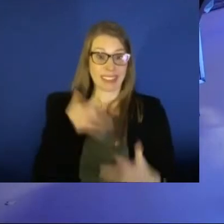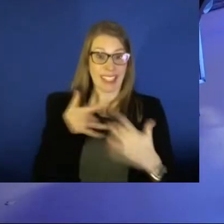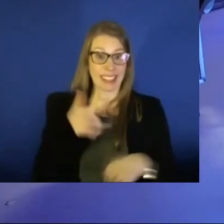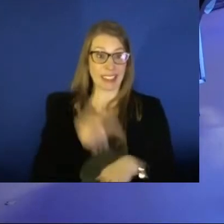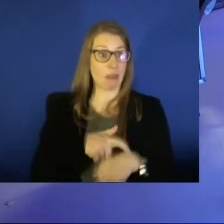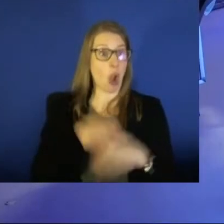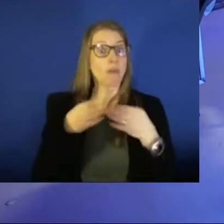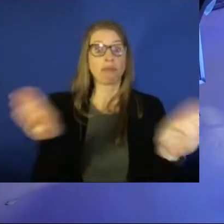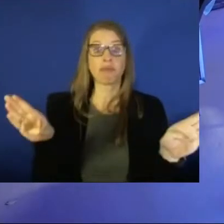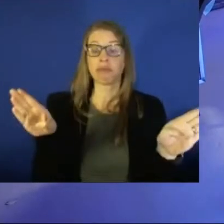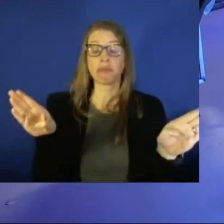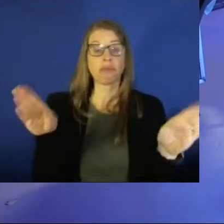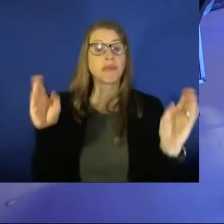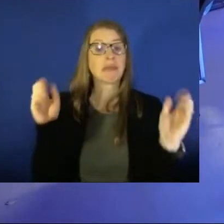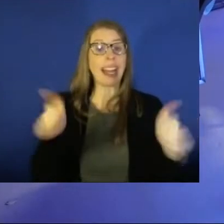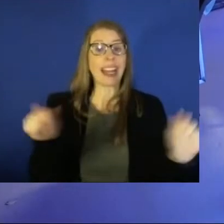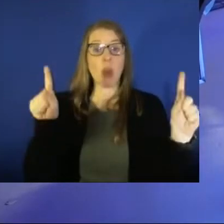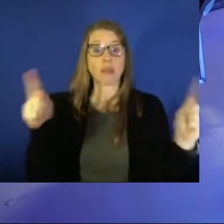tickets? public. Tickets